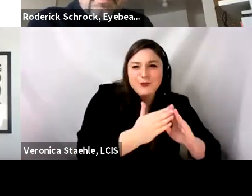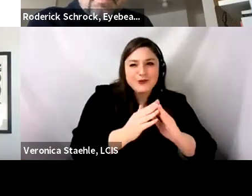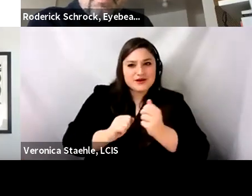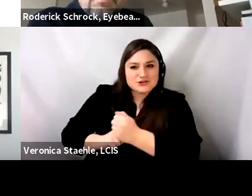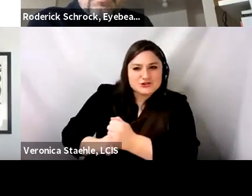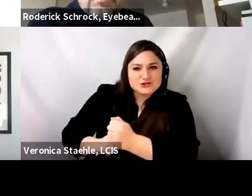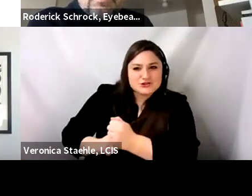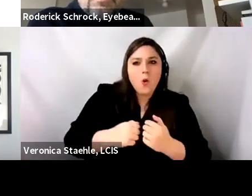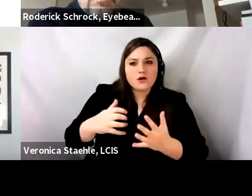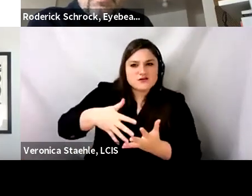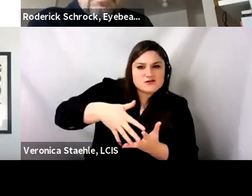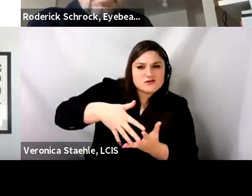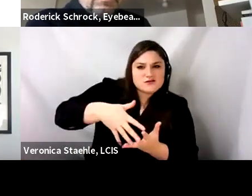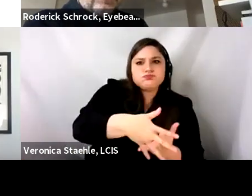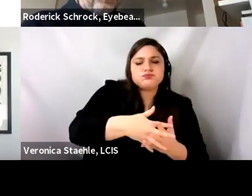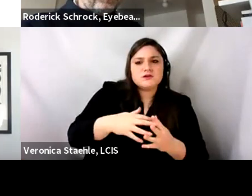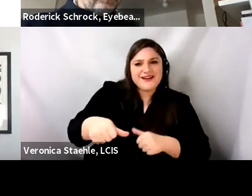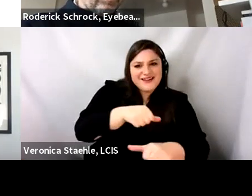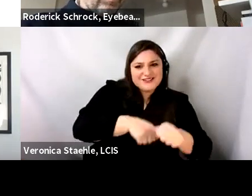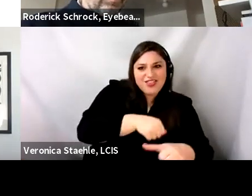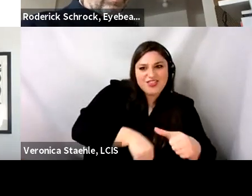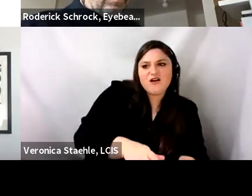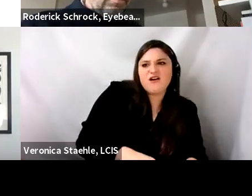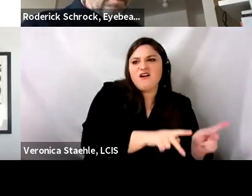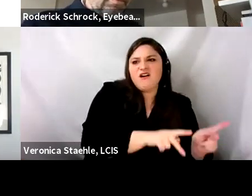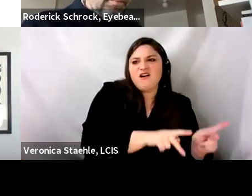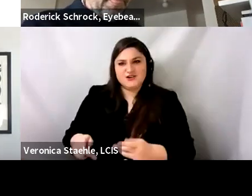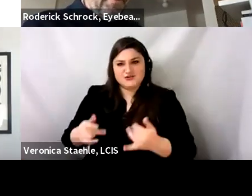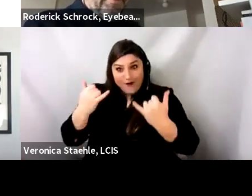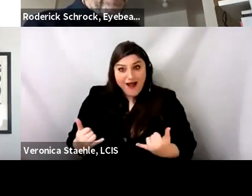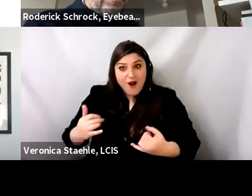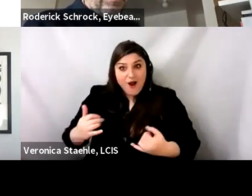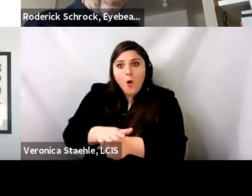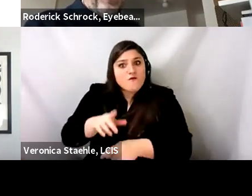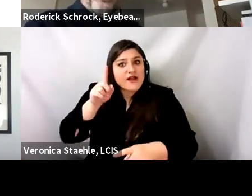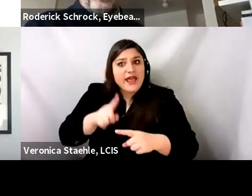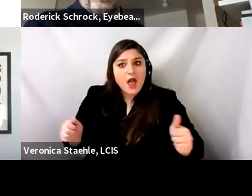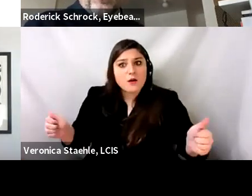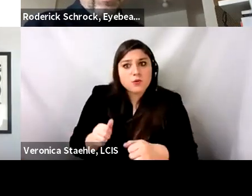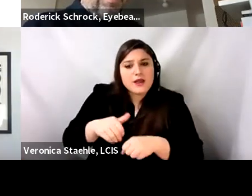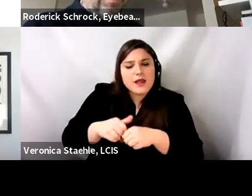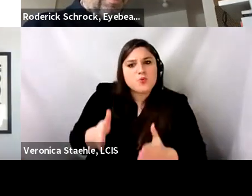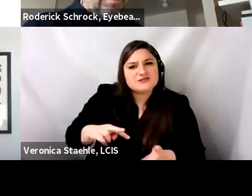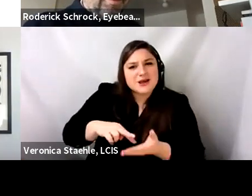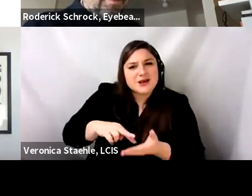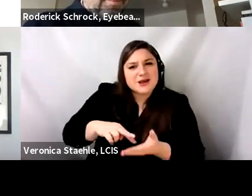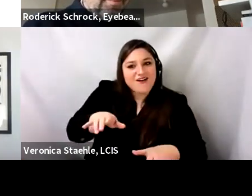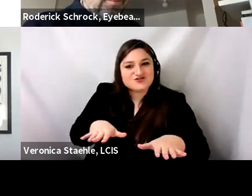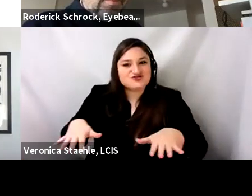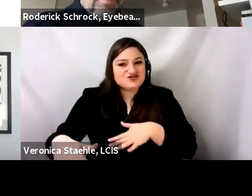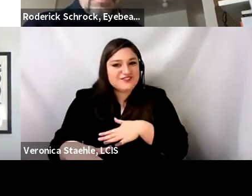on was how and which way we were going to do the pivot. And pivot has become the optimal word, right? Pivot, pivot,